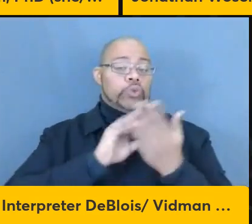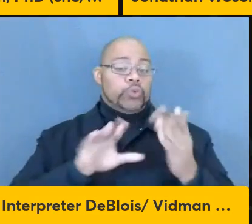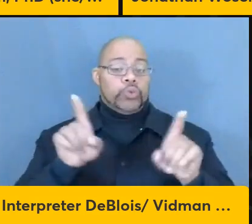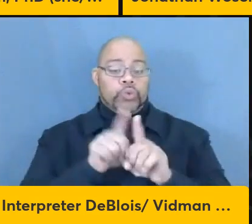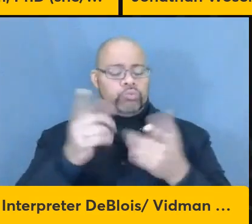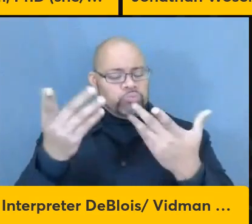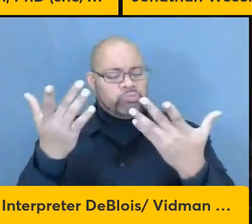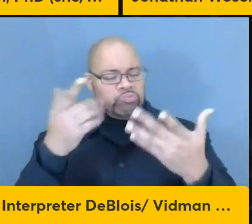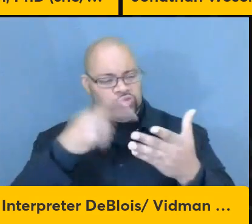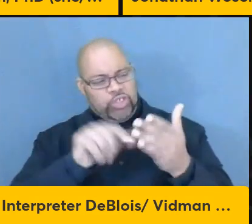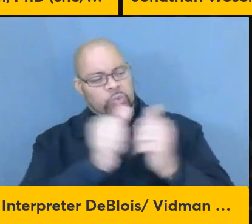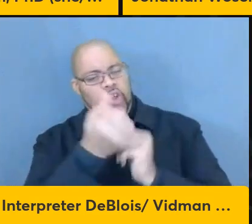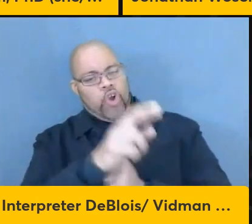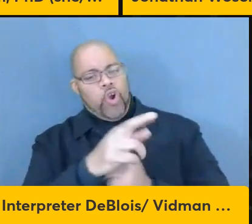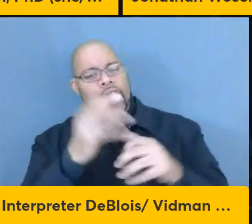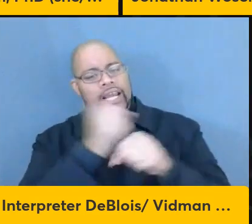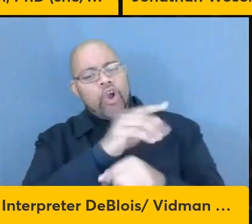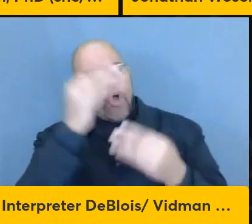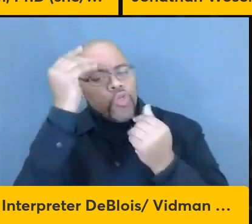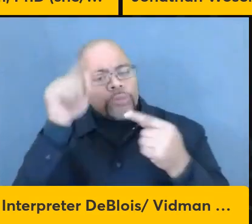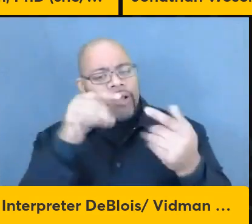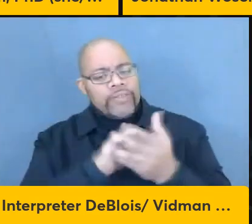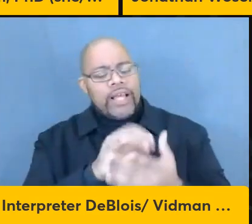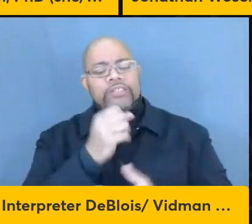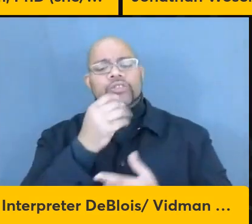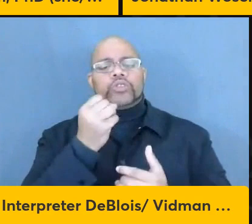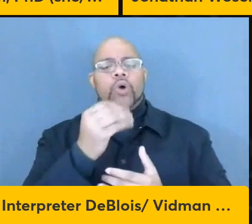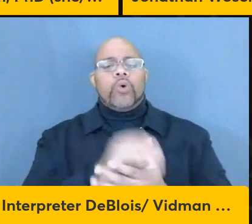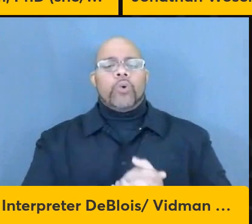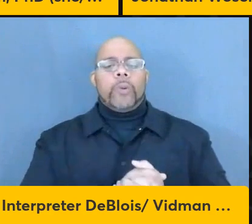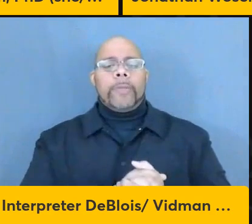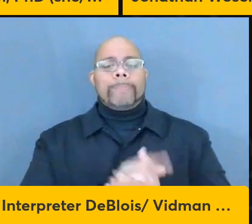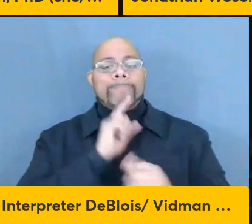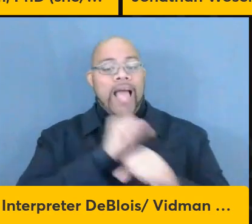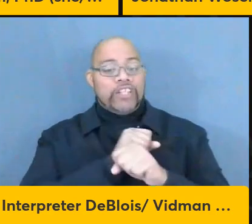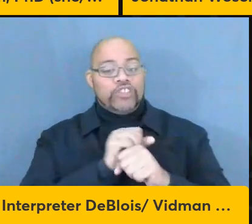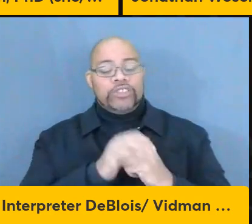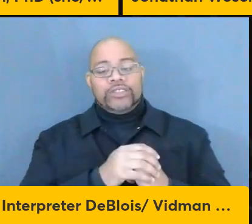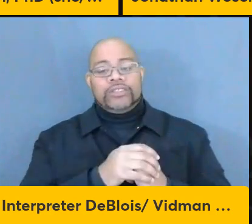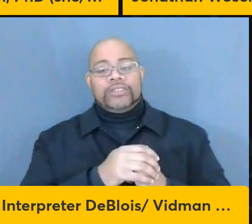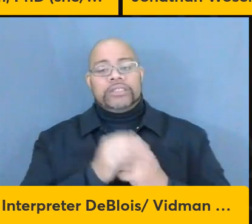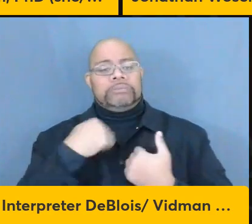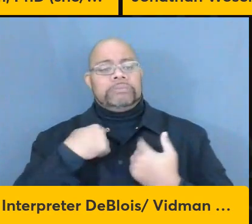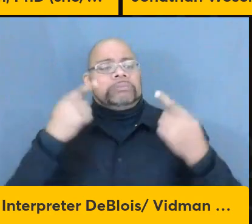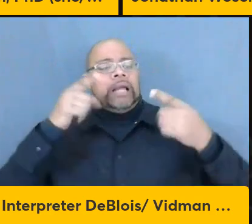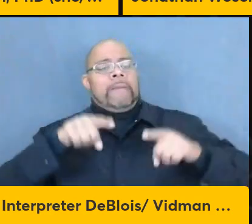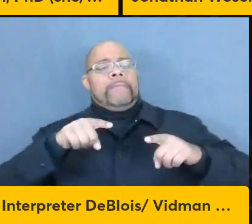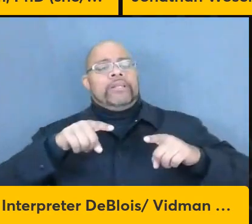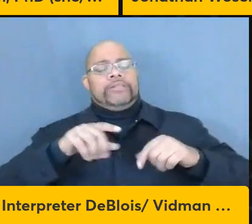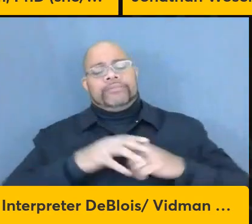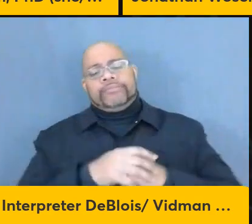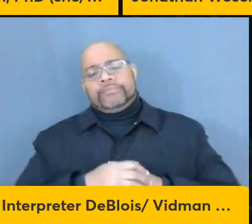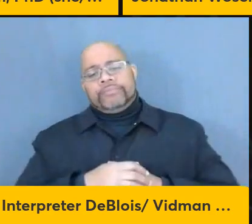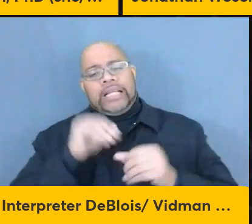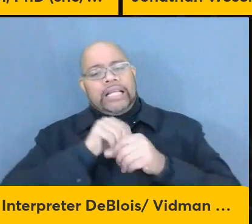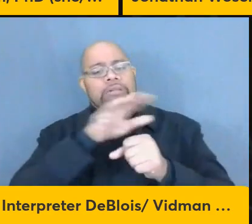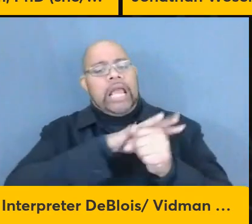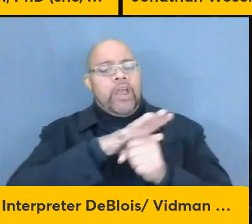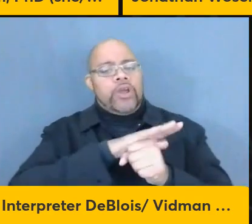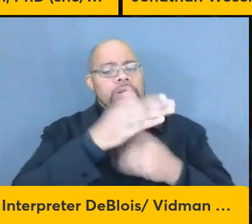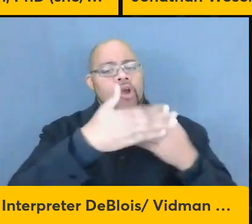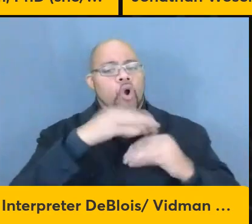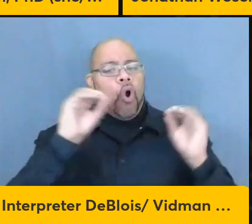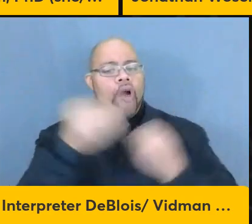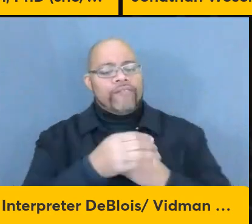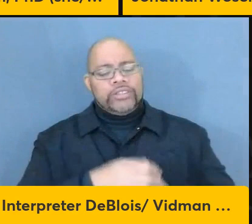just check in with her and get her thoughts?" So I happened to be in the area by her